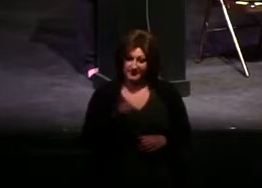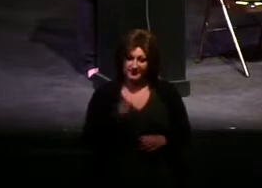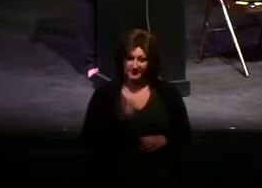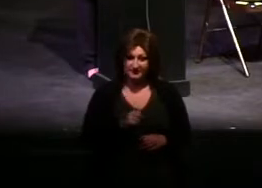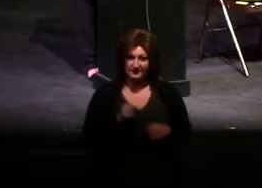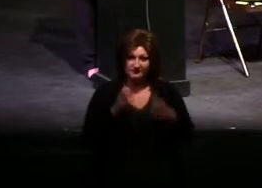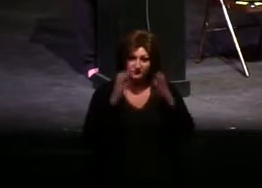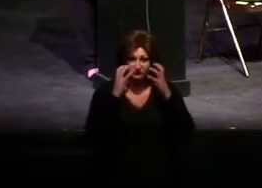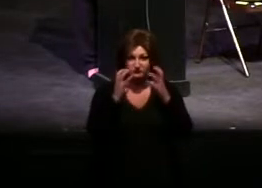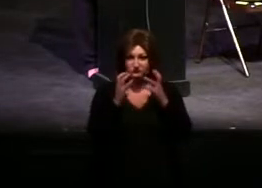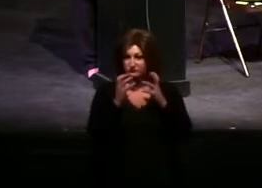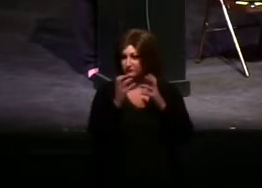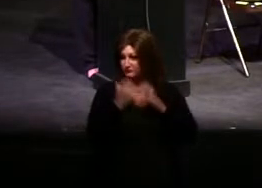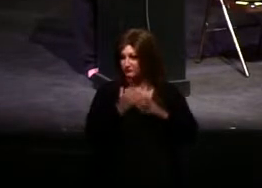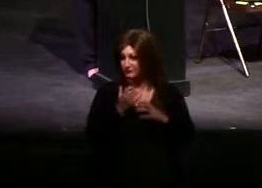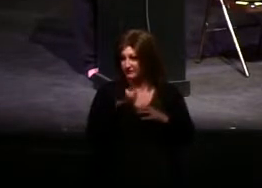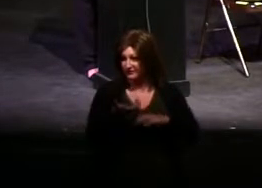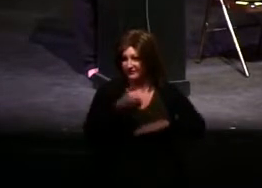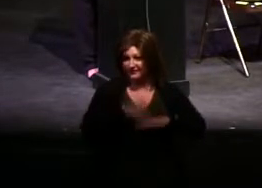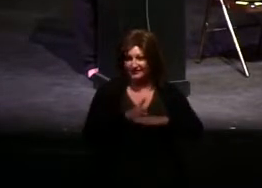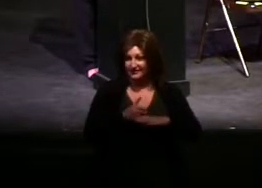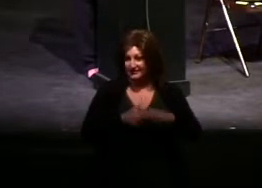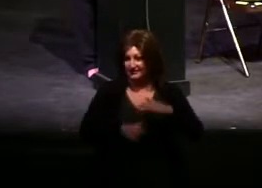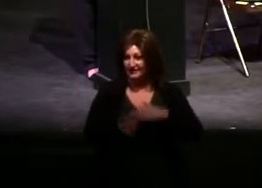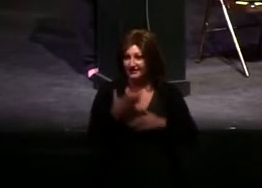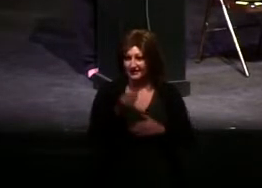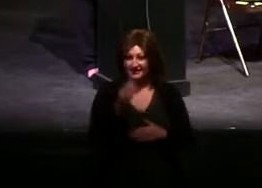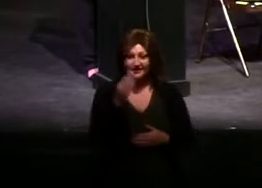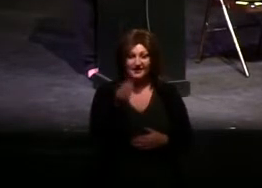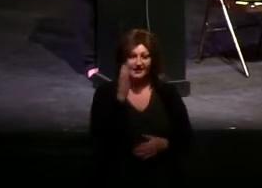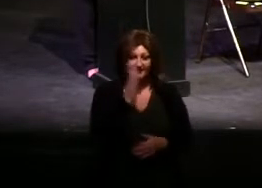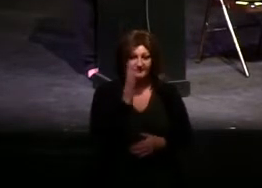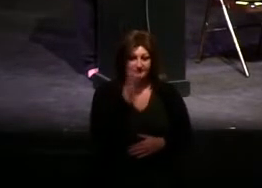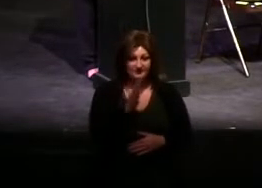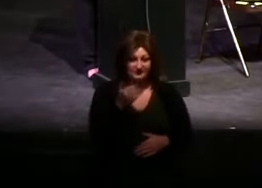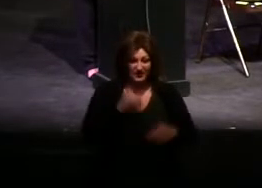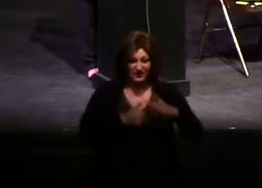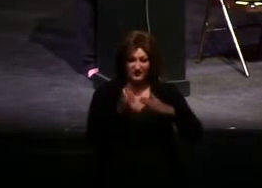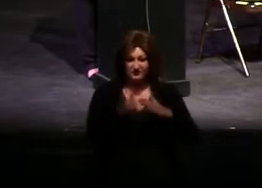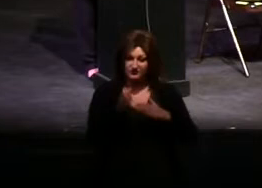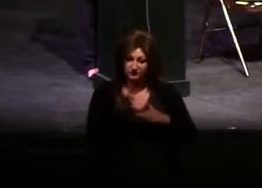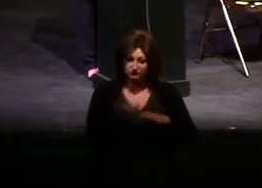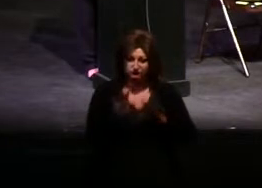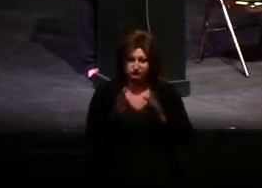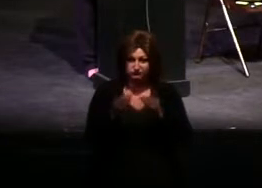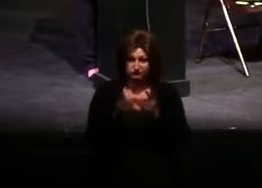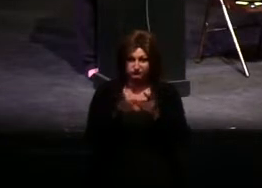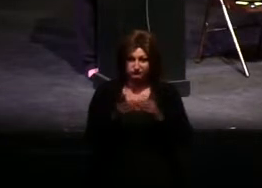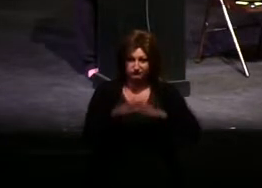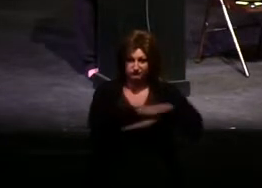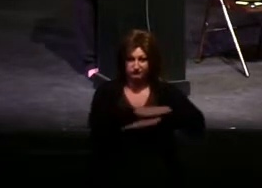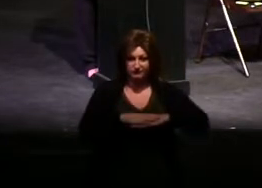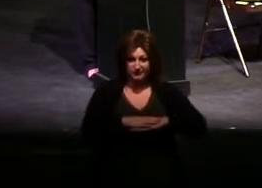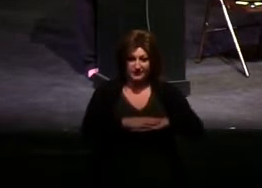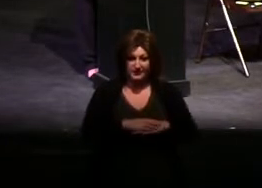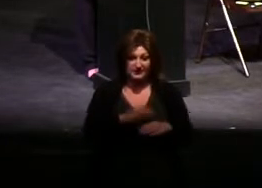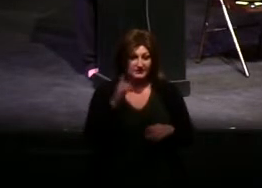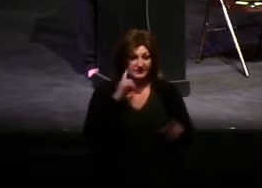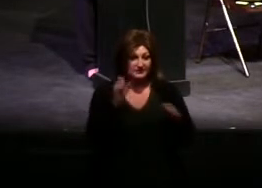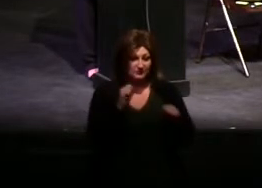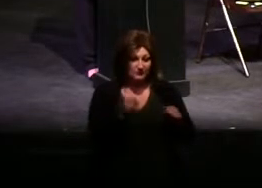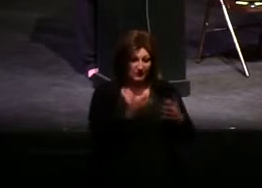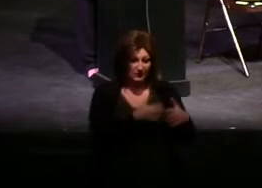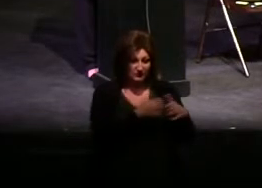of beers, and then Bill pushes himself up out of the booth and starts striking the set on the bandstand, unplugging speakers and winding